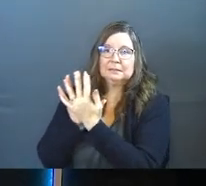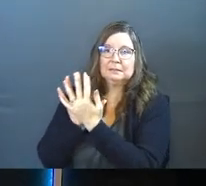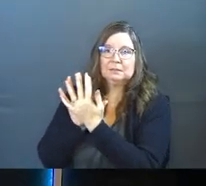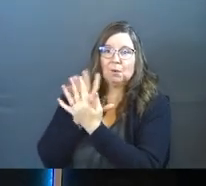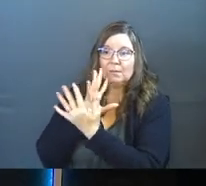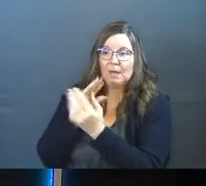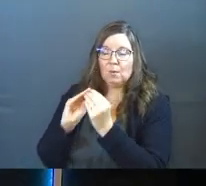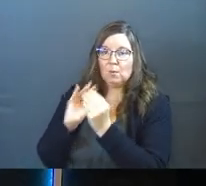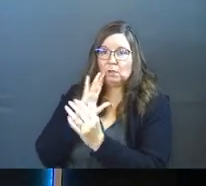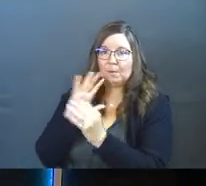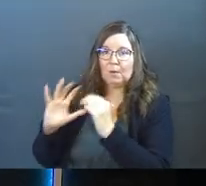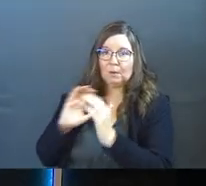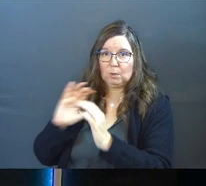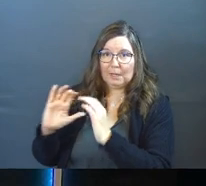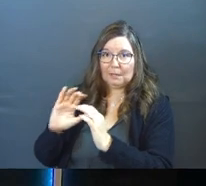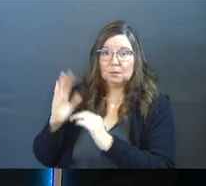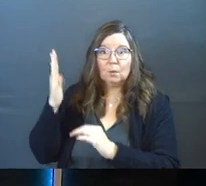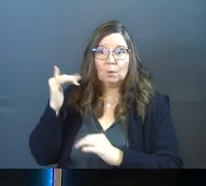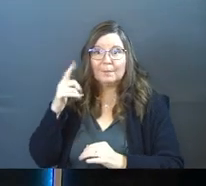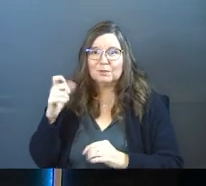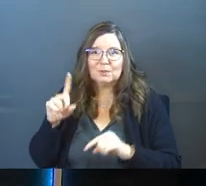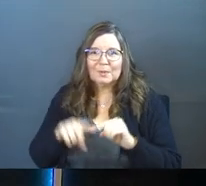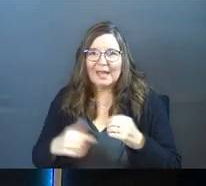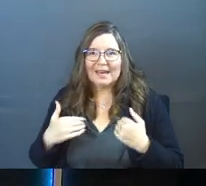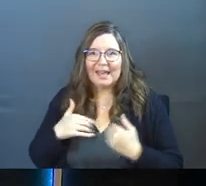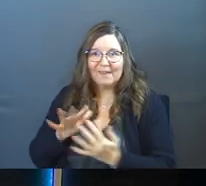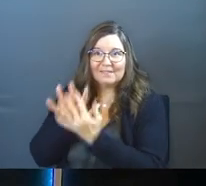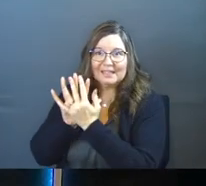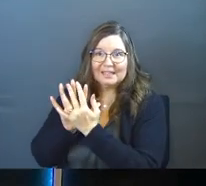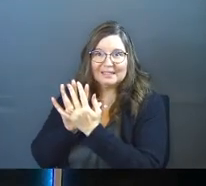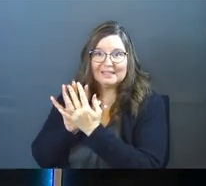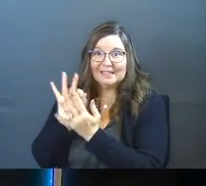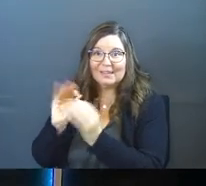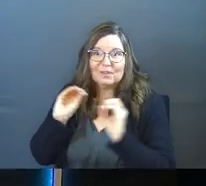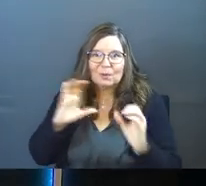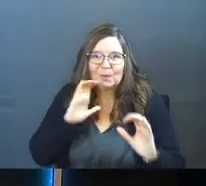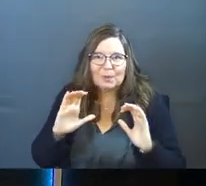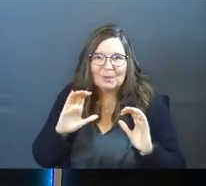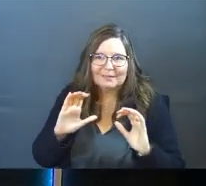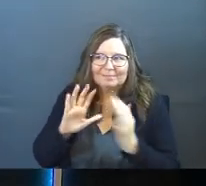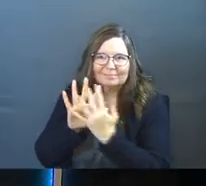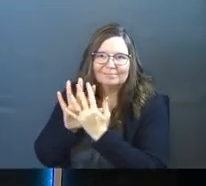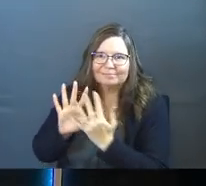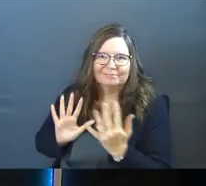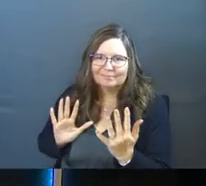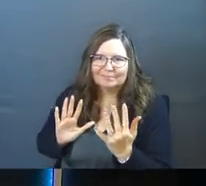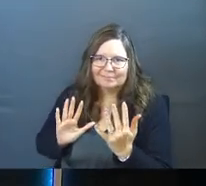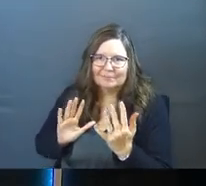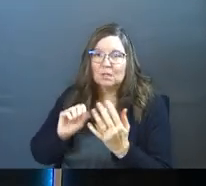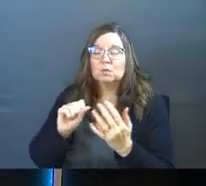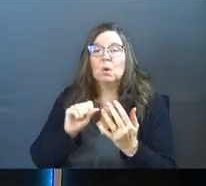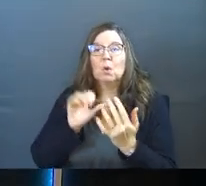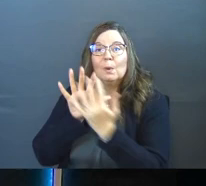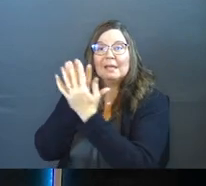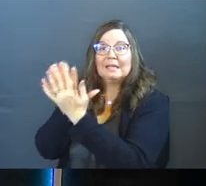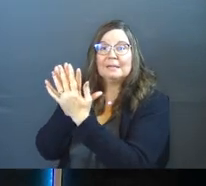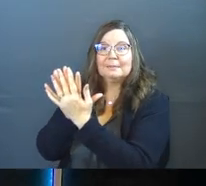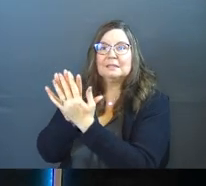talking about this when we're talking about communication? Because you can't have intimacy without communication, okay? And so intimacy is